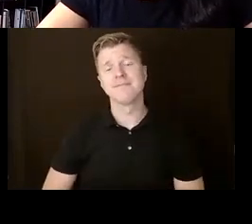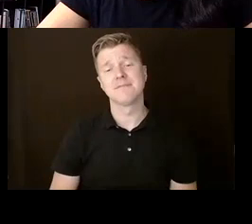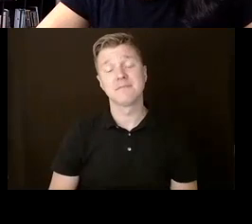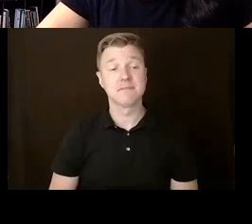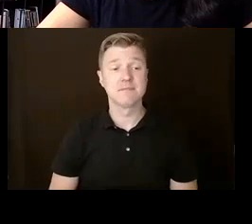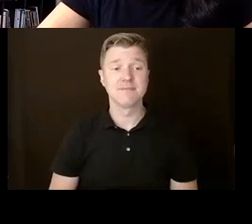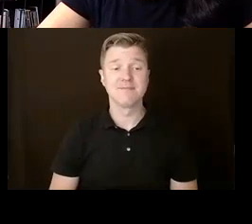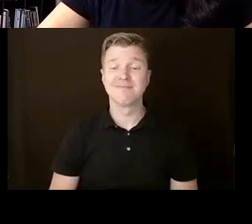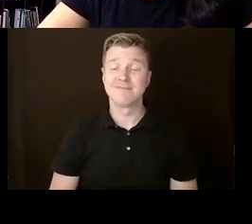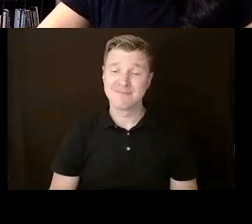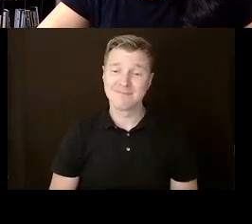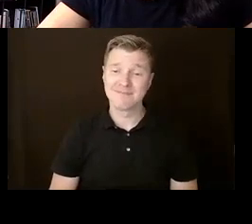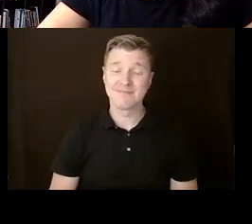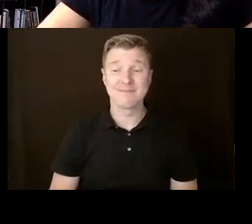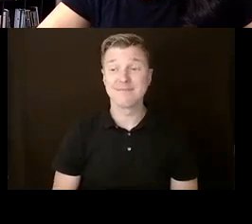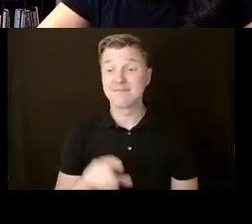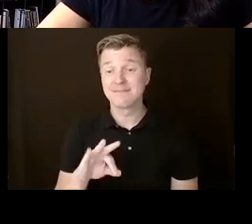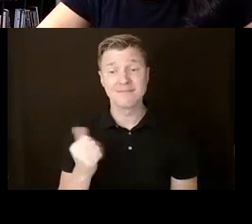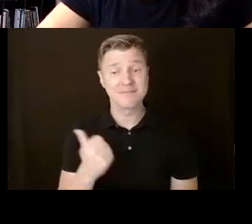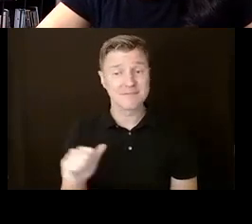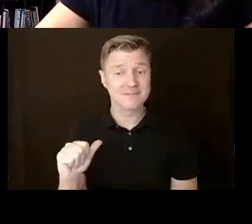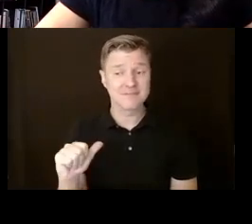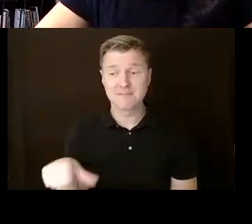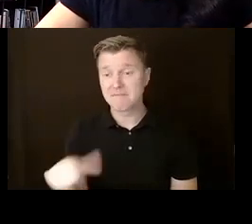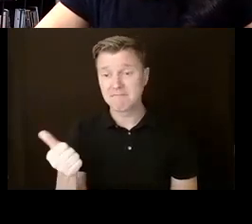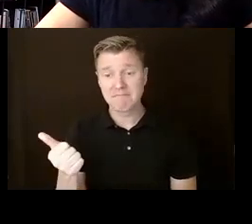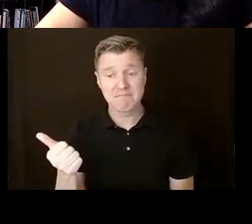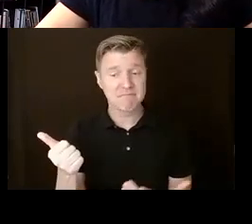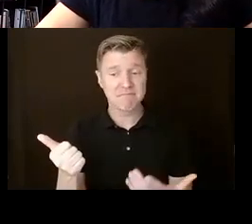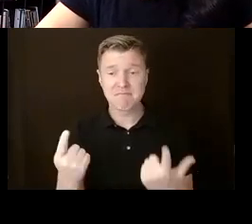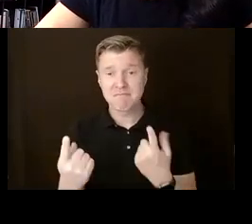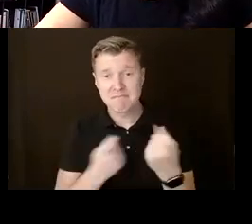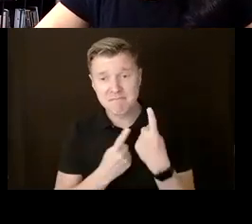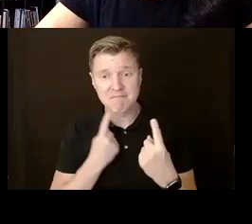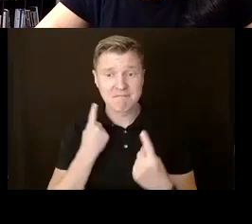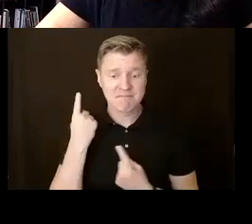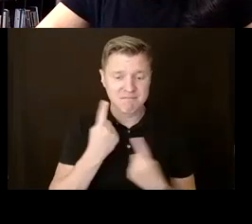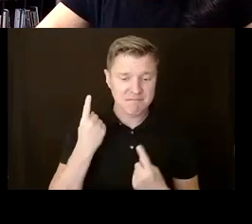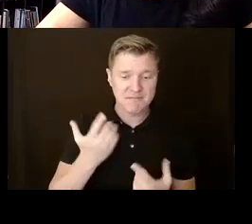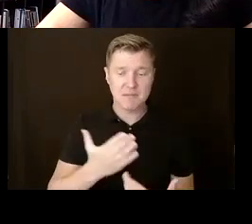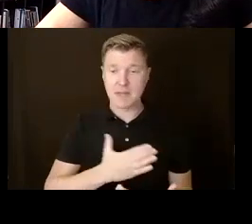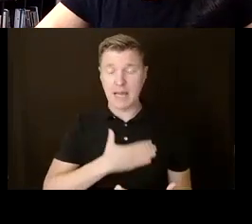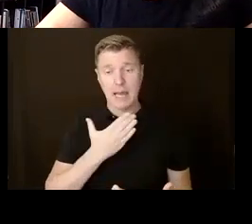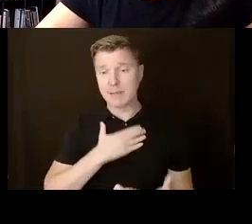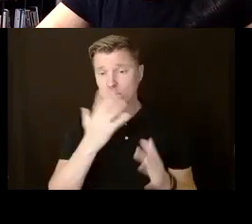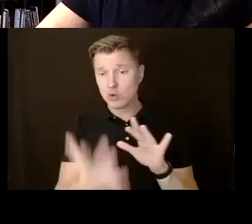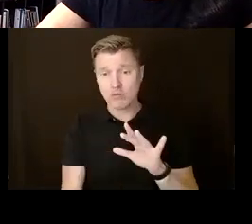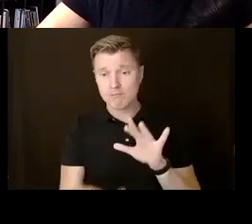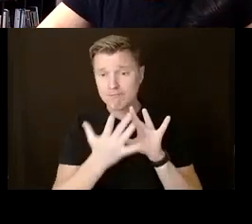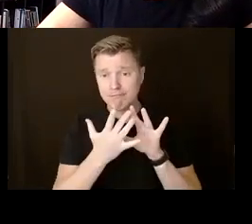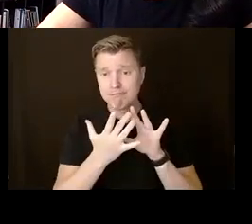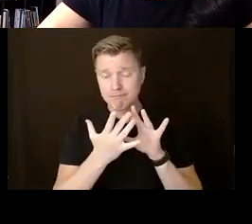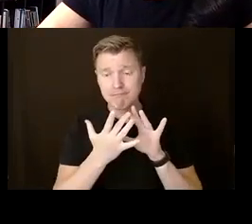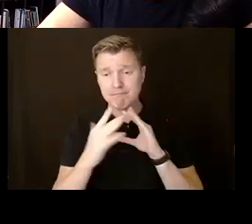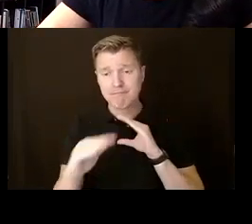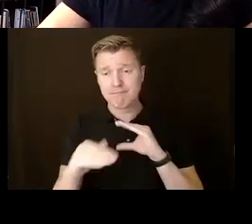And yeah, if there are other questions or thoughts, I'm happy for you all to get a hold